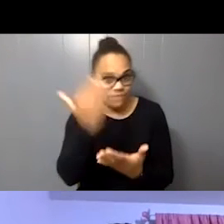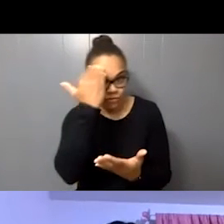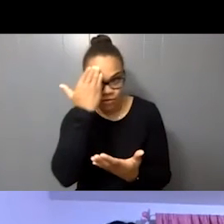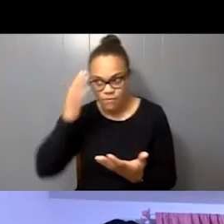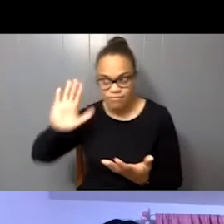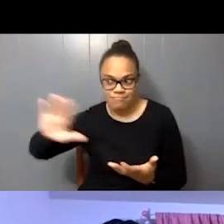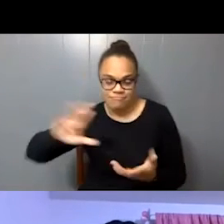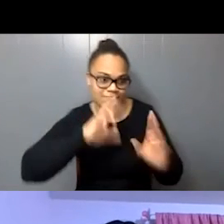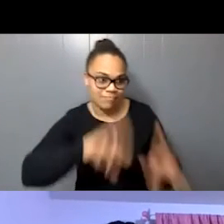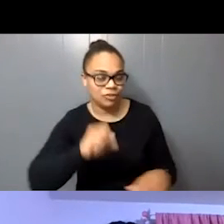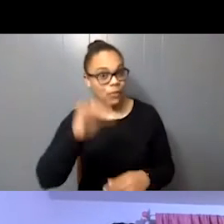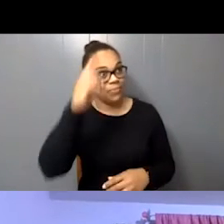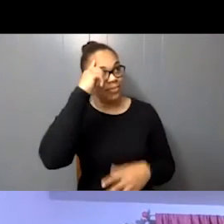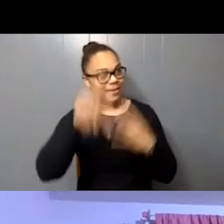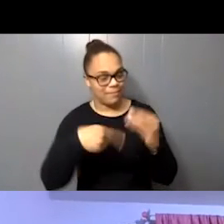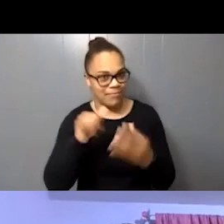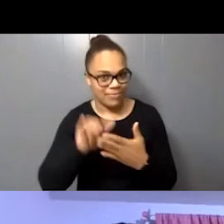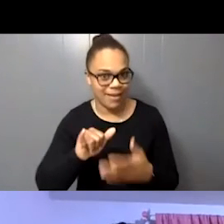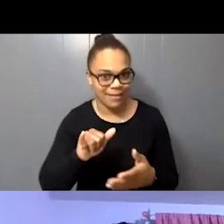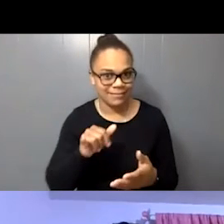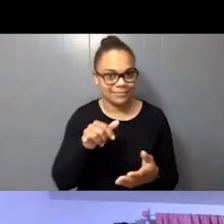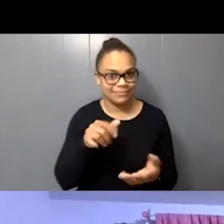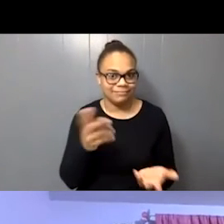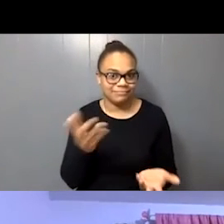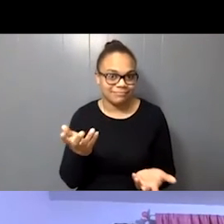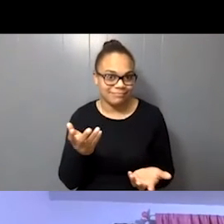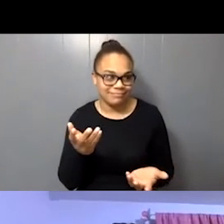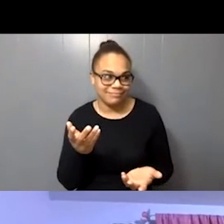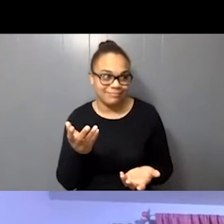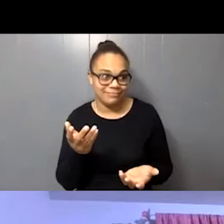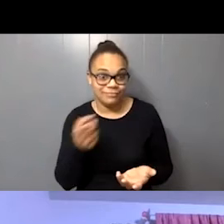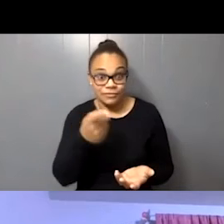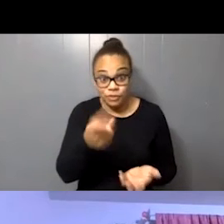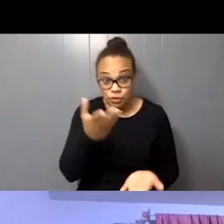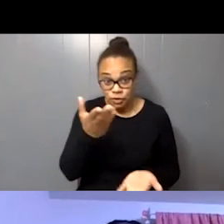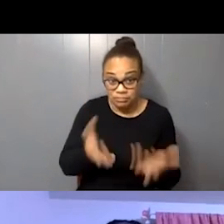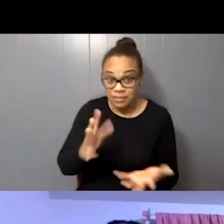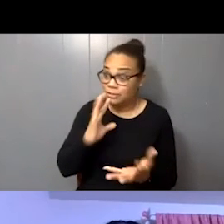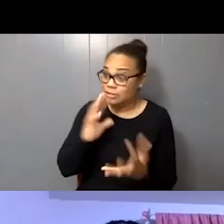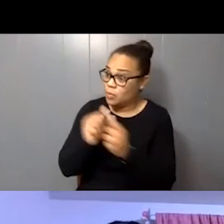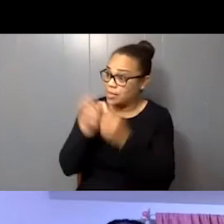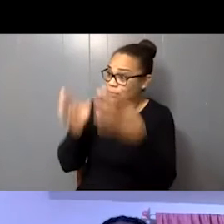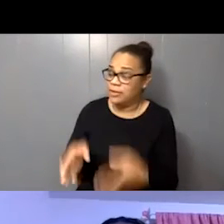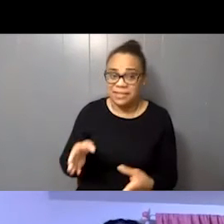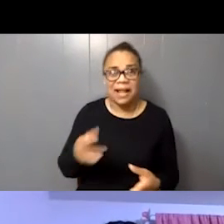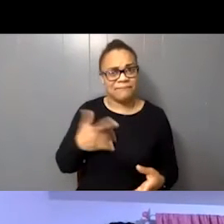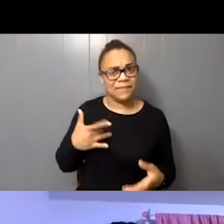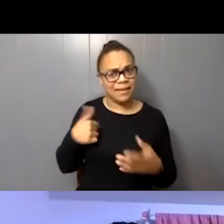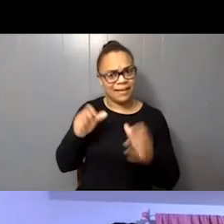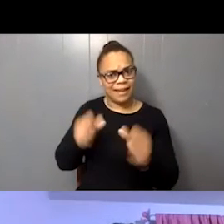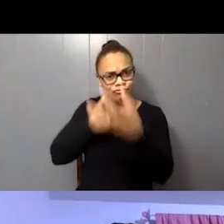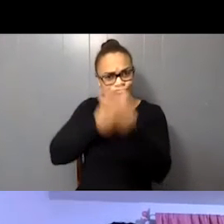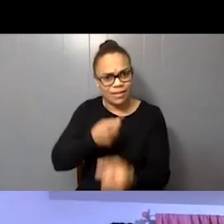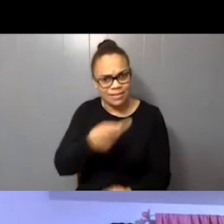into consideration, that you can be talking to the person that you think can trust you the most, but they can still be scared. So make sure that you